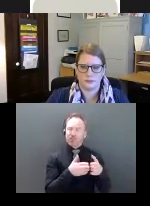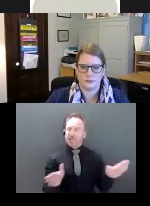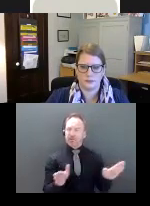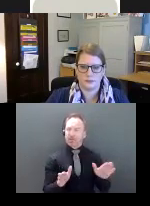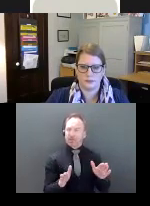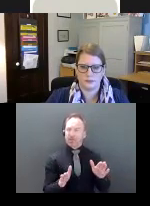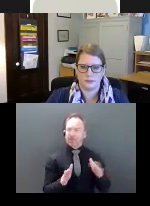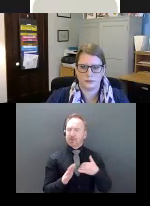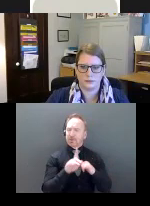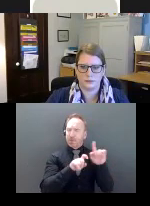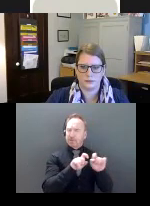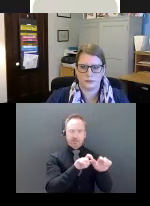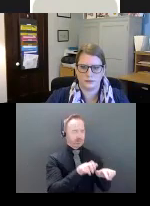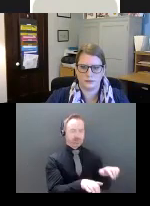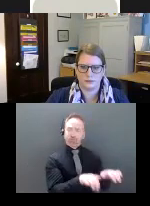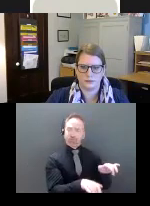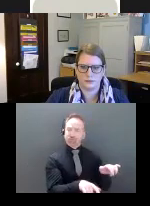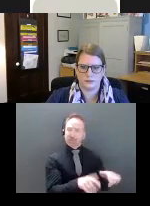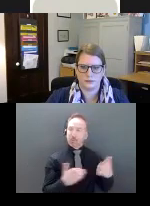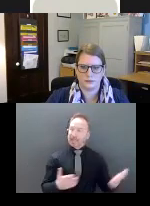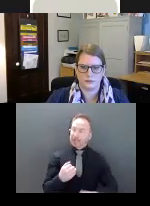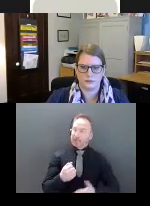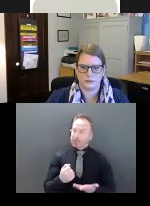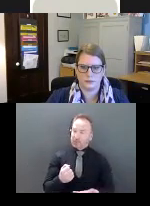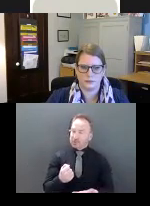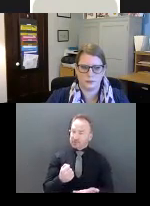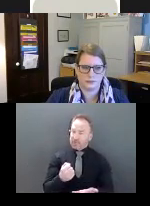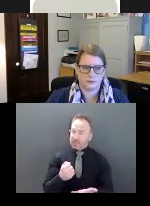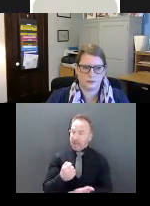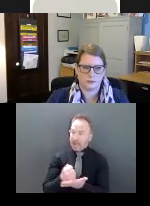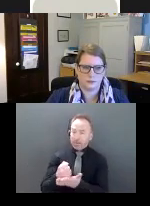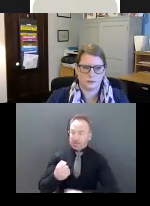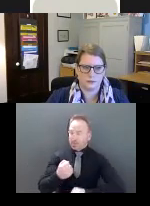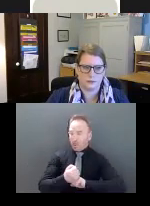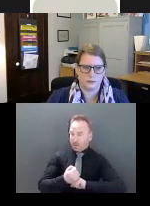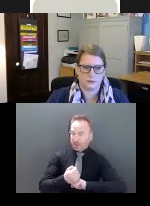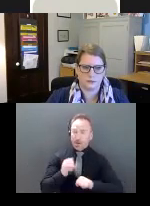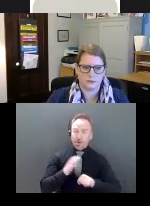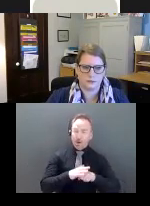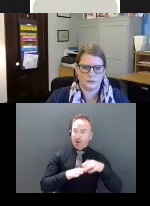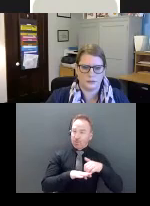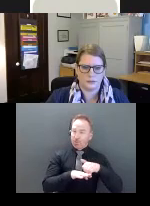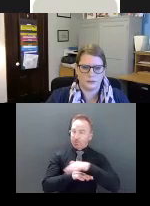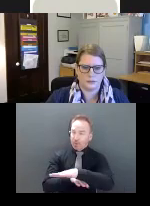always here to support and provide information or referral after our webinars.